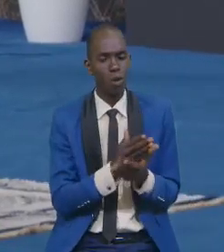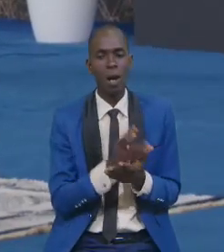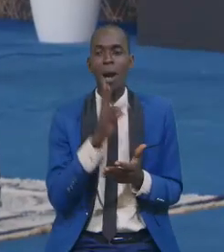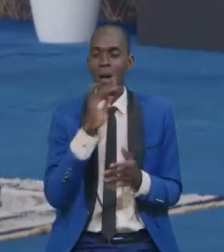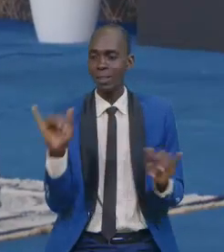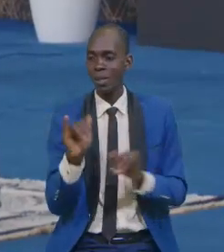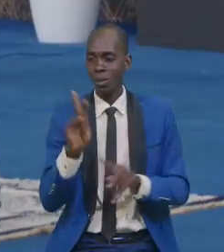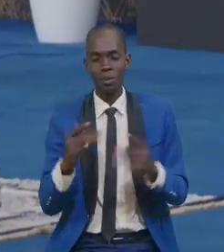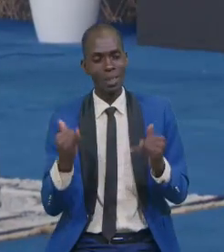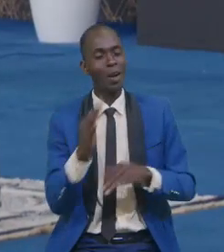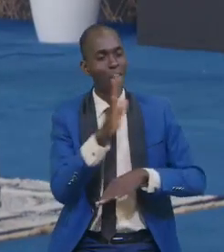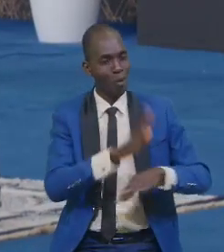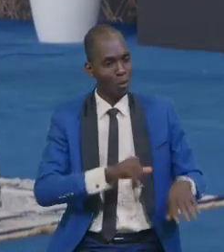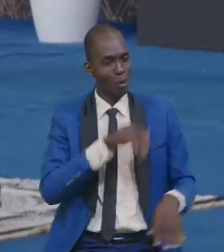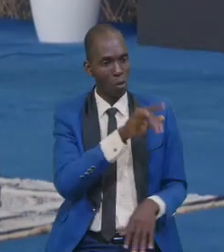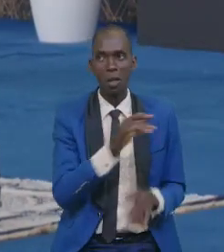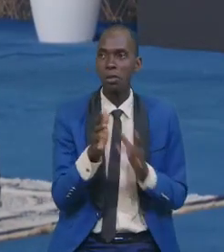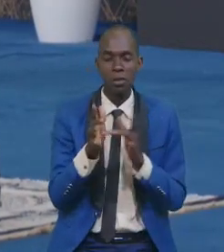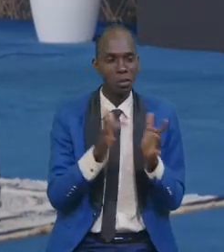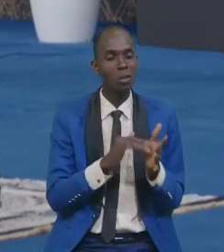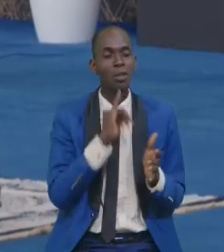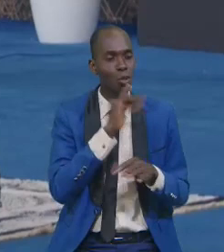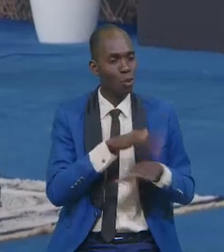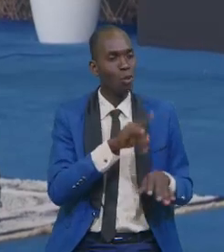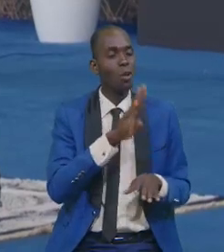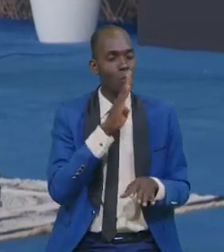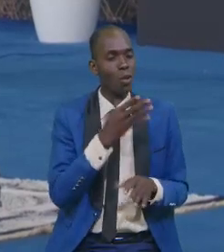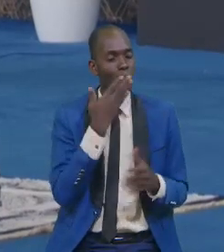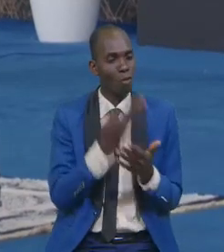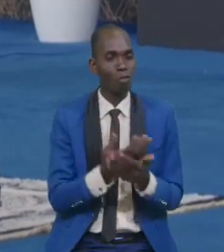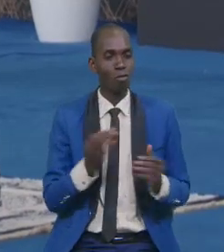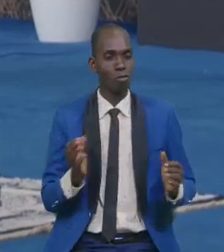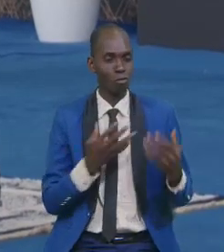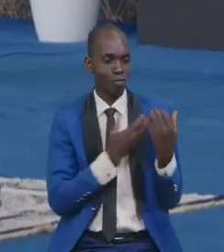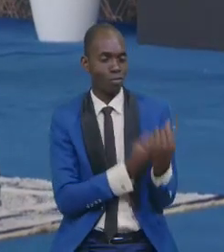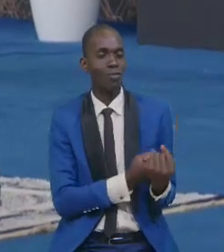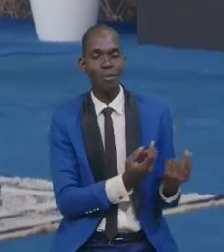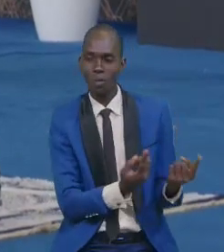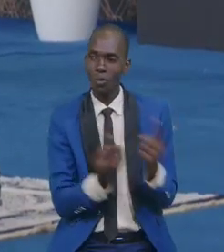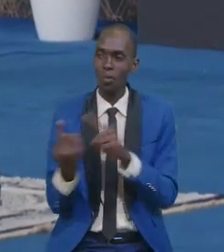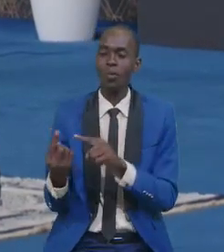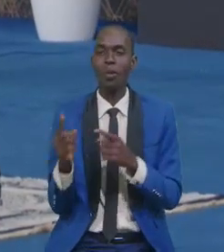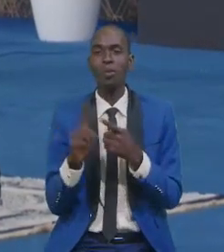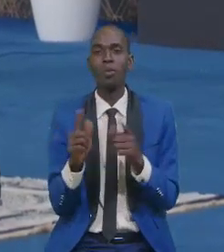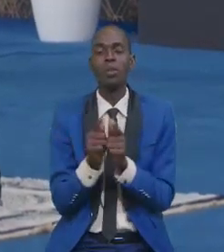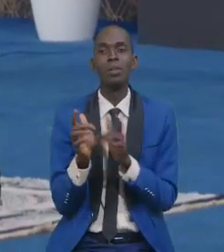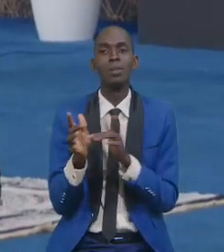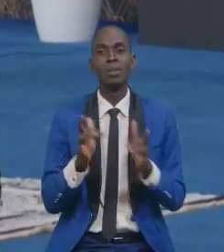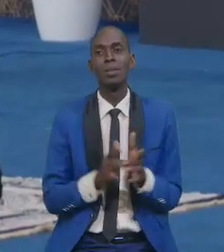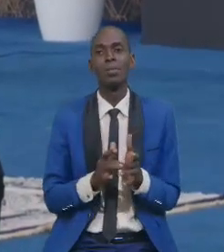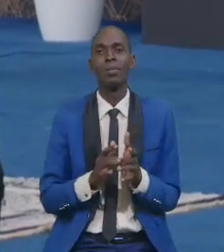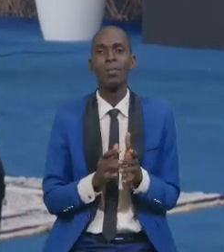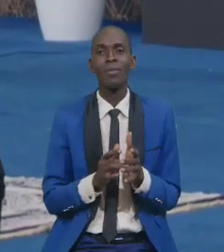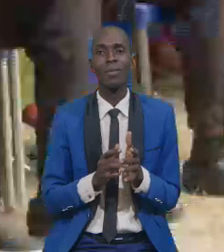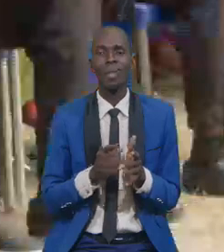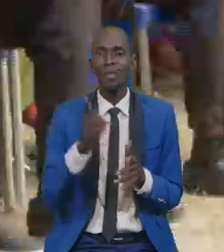is realized. He has heard your cry. I see that people here don't say amen on Sunday